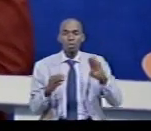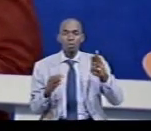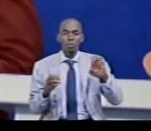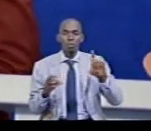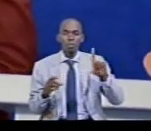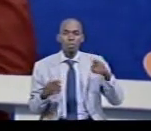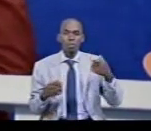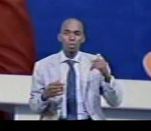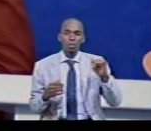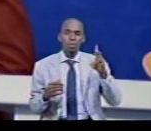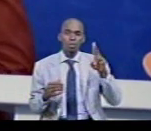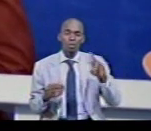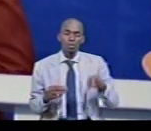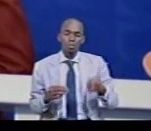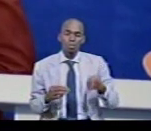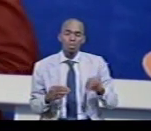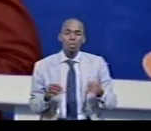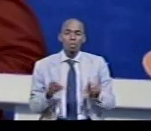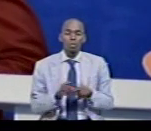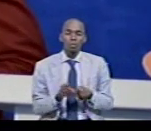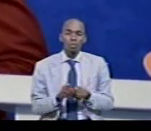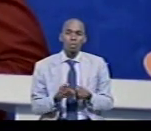We also have